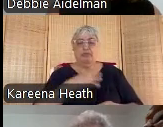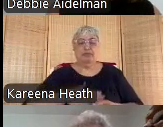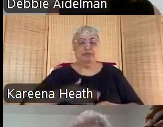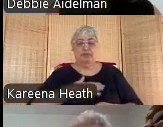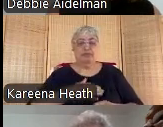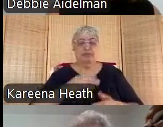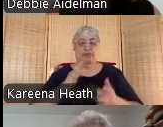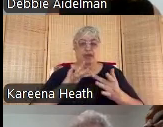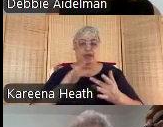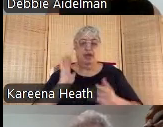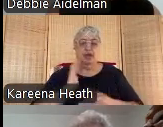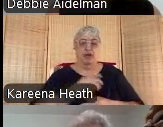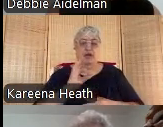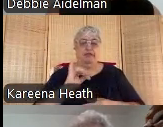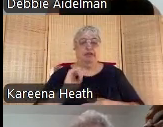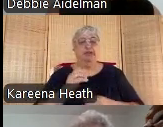our office.